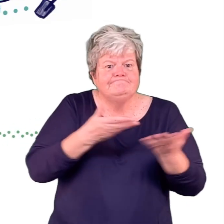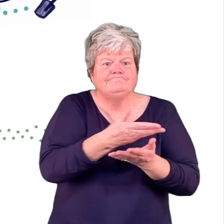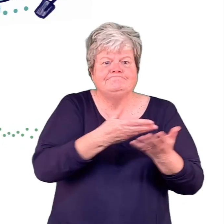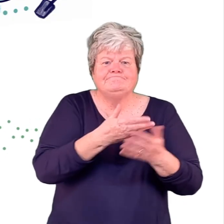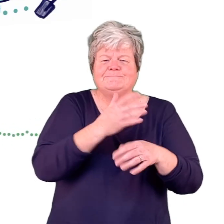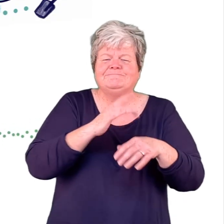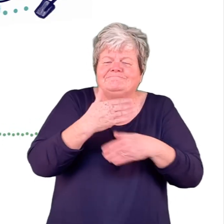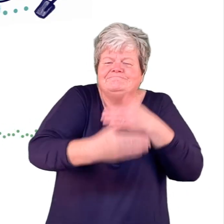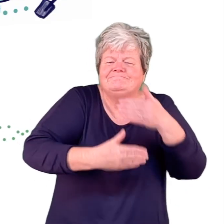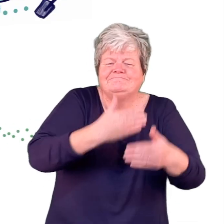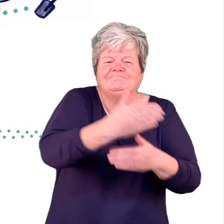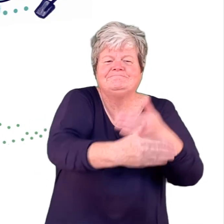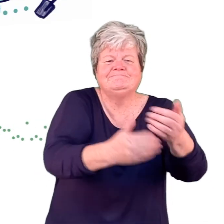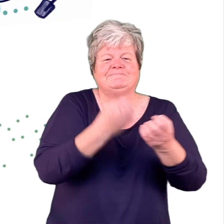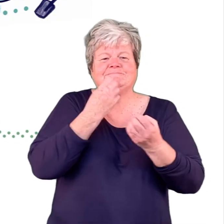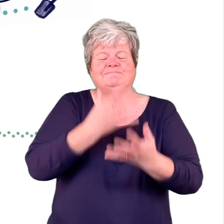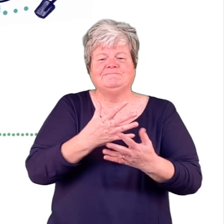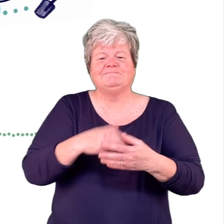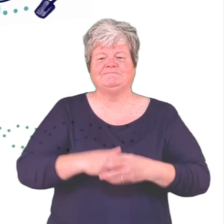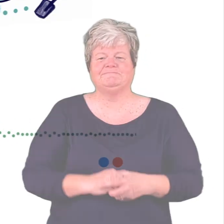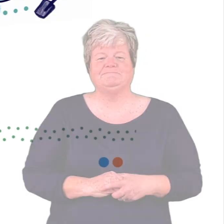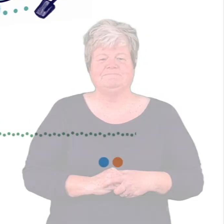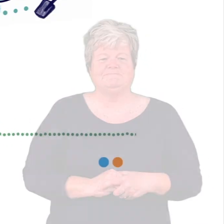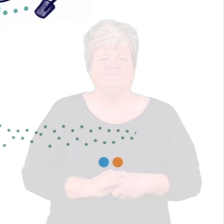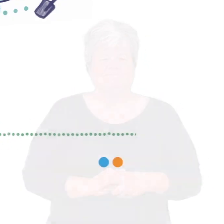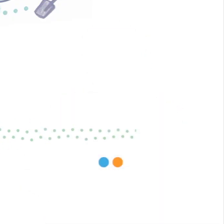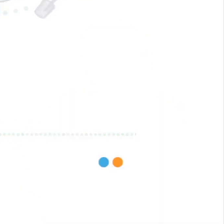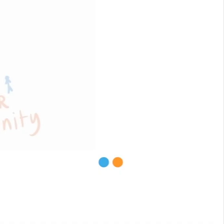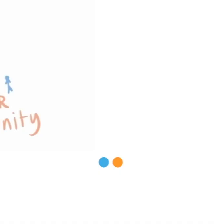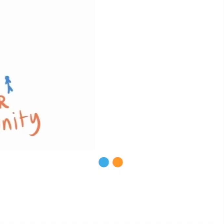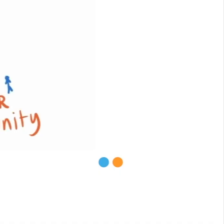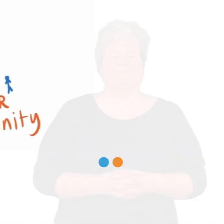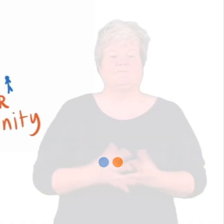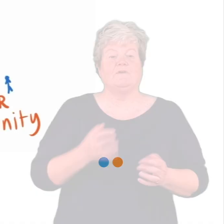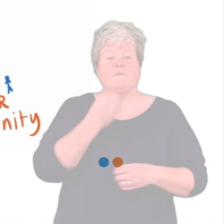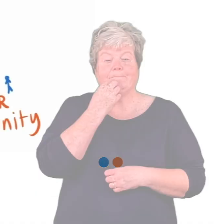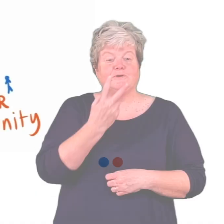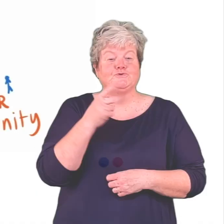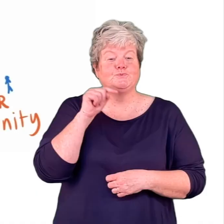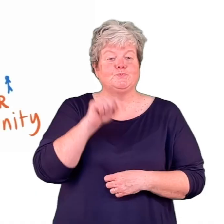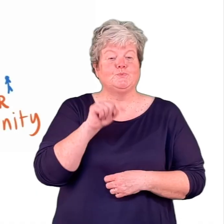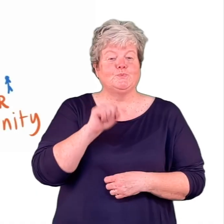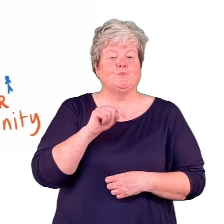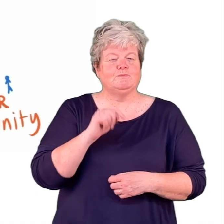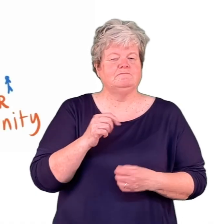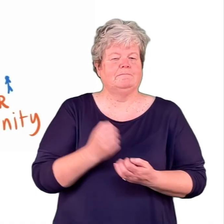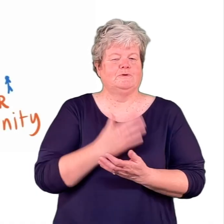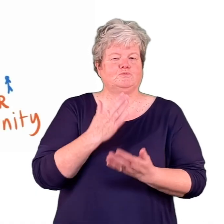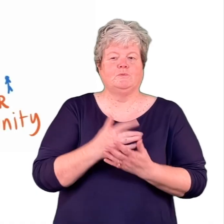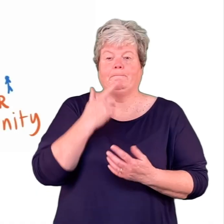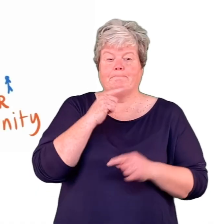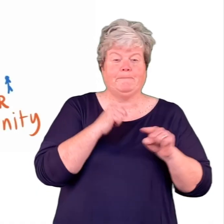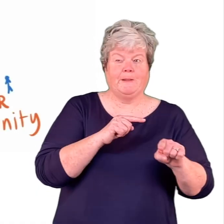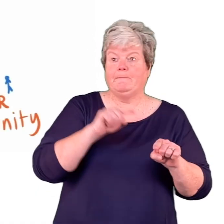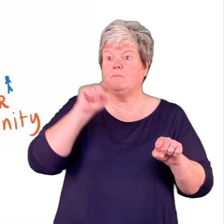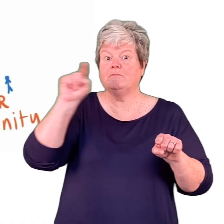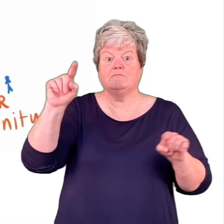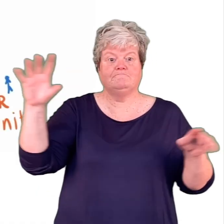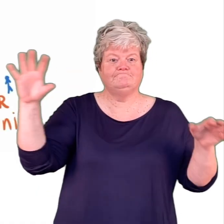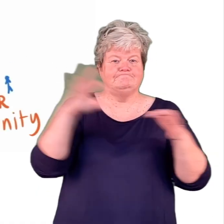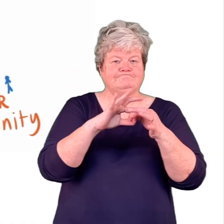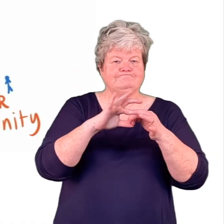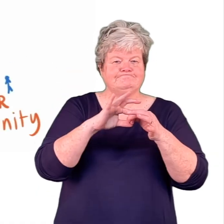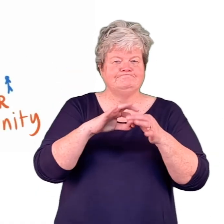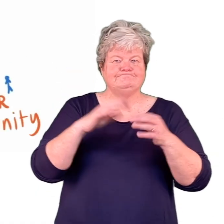member beforehand just to know how to best approach topics. Our next principle is find trusted community workers